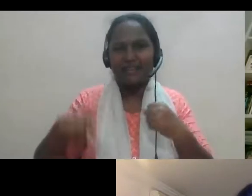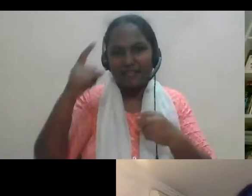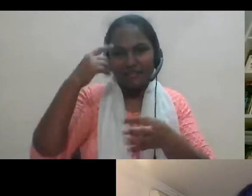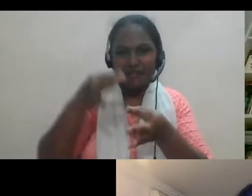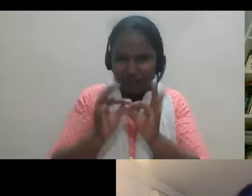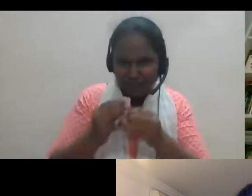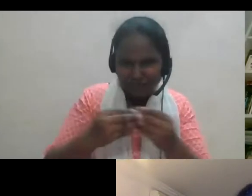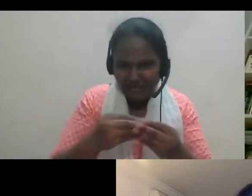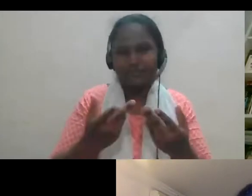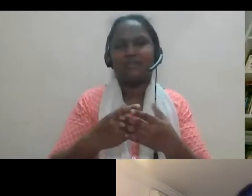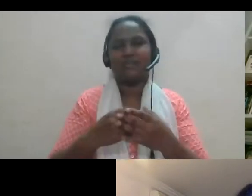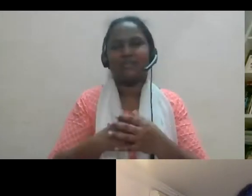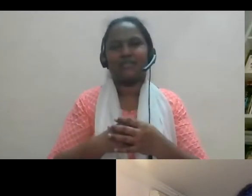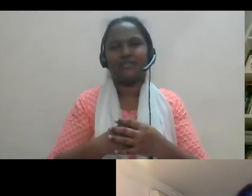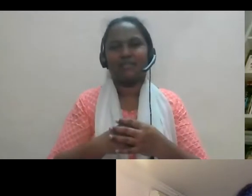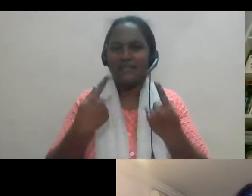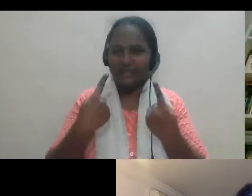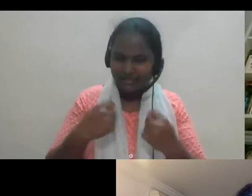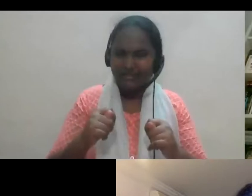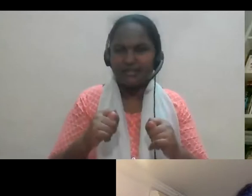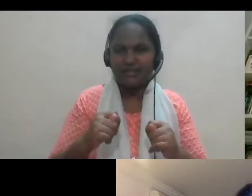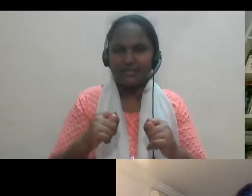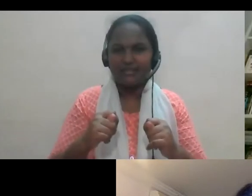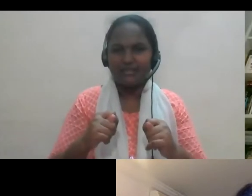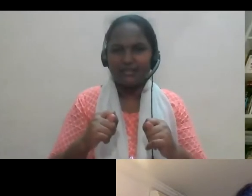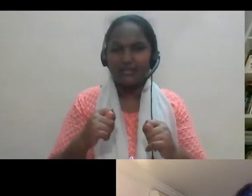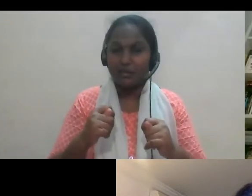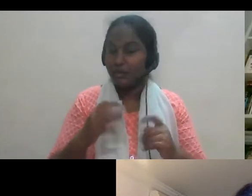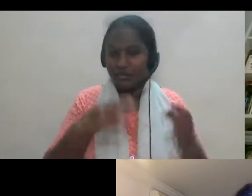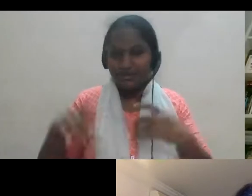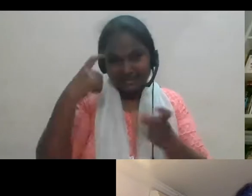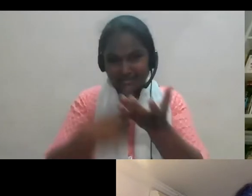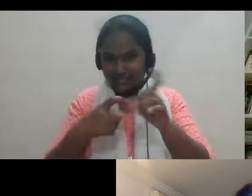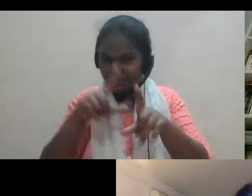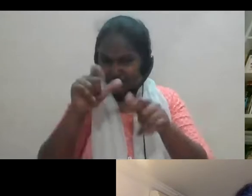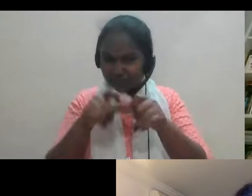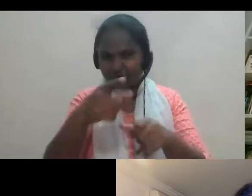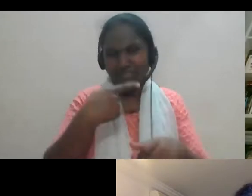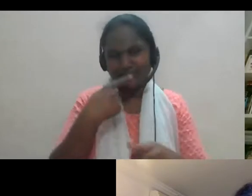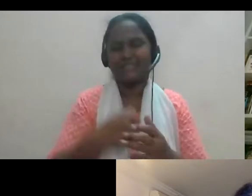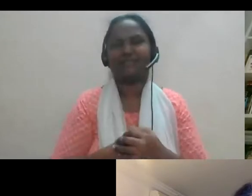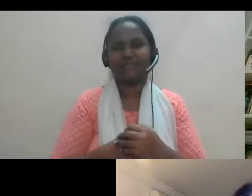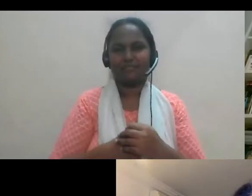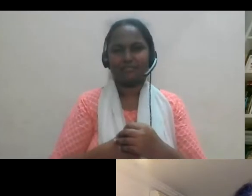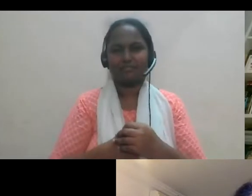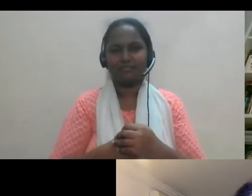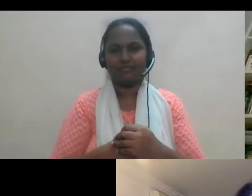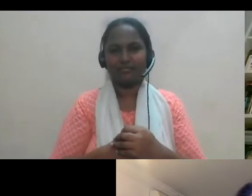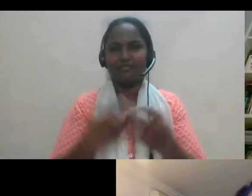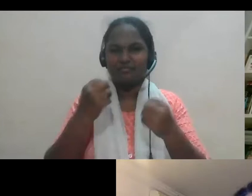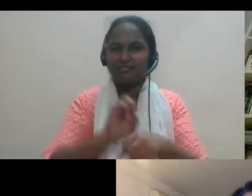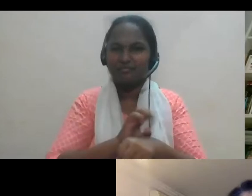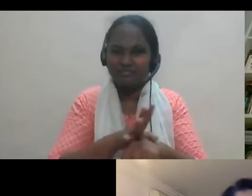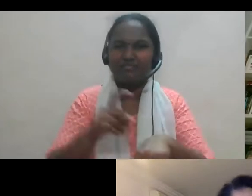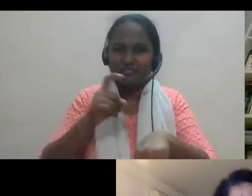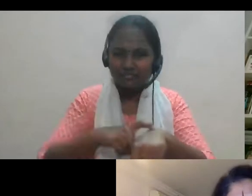flexible and try to be relevant, as you say. Yeah, I think the pandemic also has been a